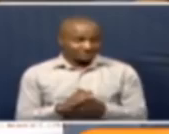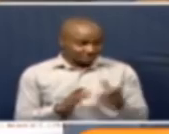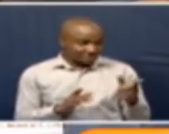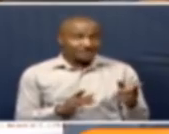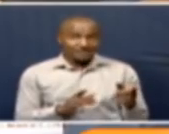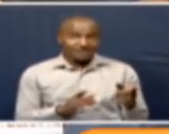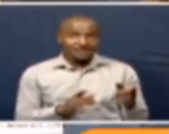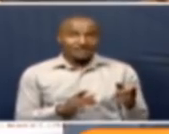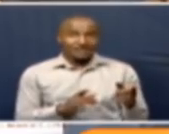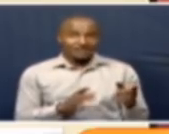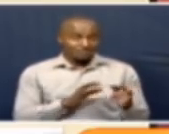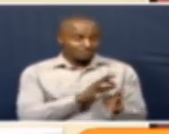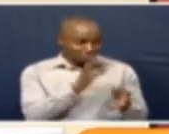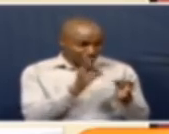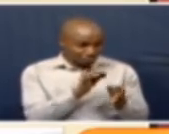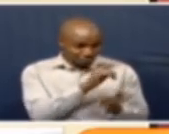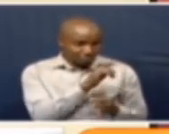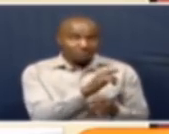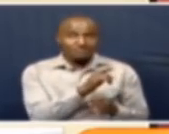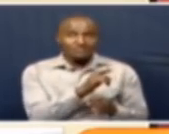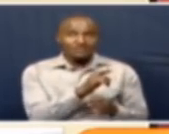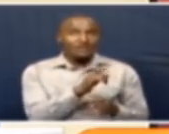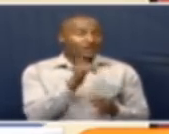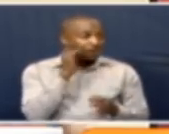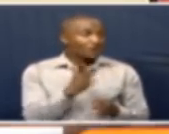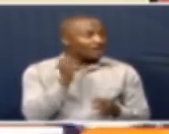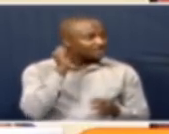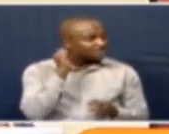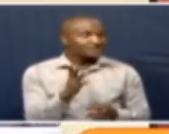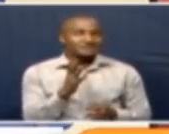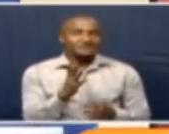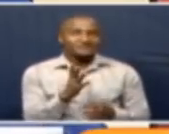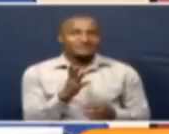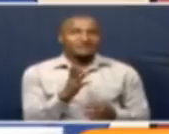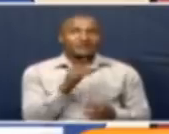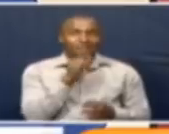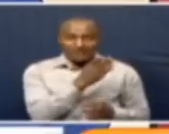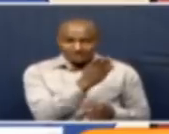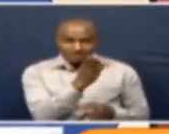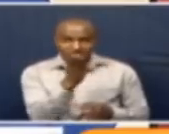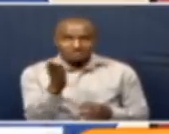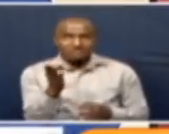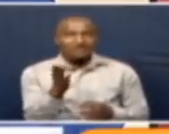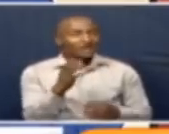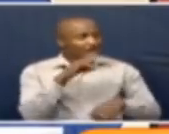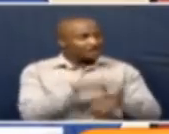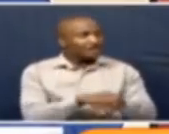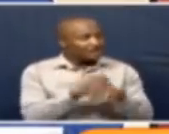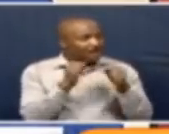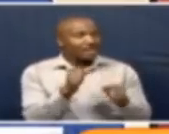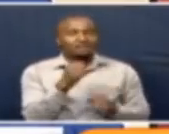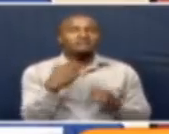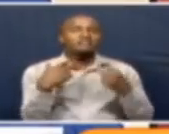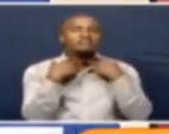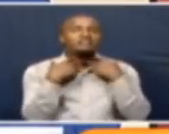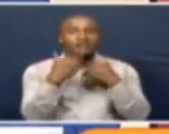very good point to note. Mm. You guys are expensive, and these young men and women are finding themselves in a dilemma